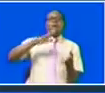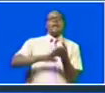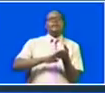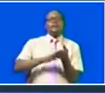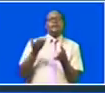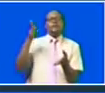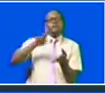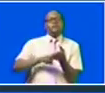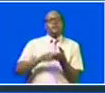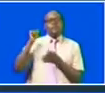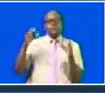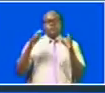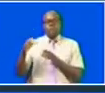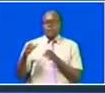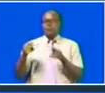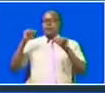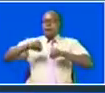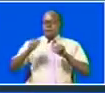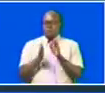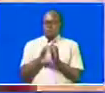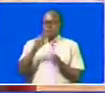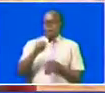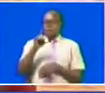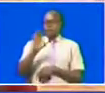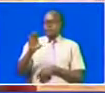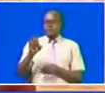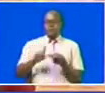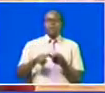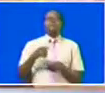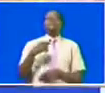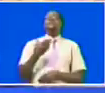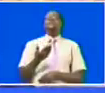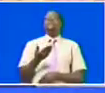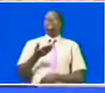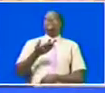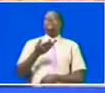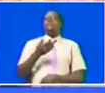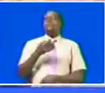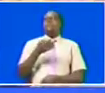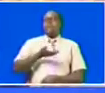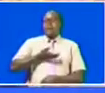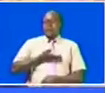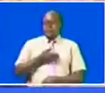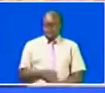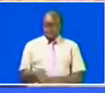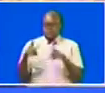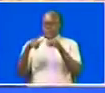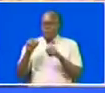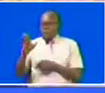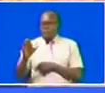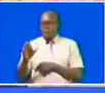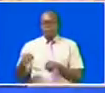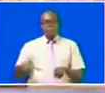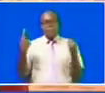with concurrence of the NEC and NDC. The statement by Honorable Wetangula has stirred up the waters within Ford